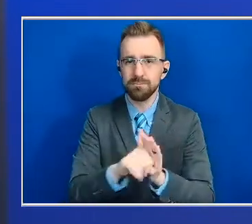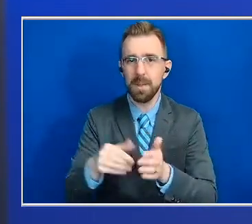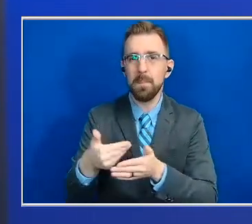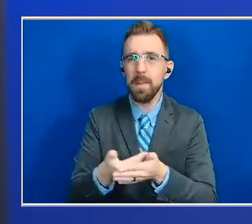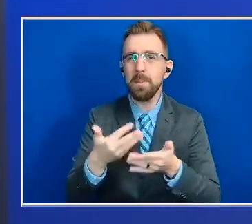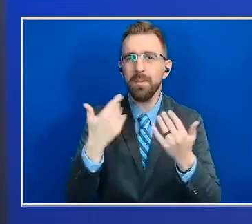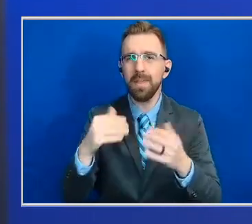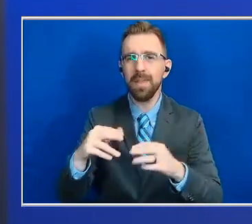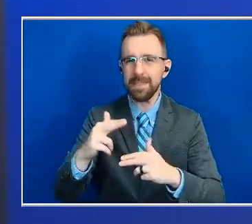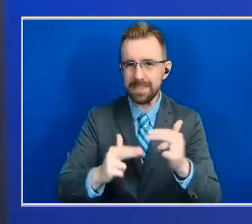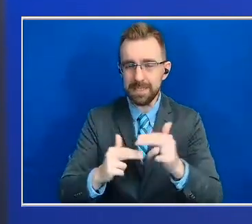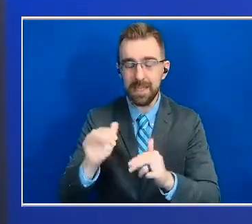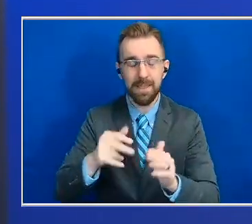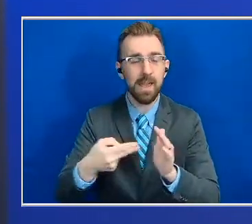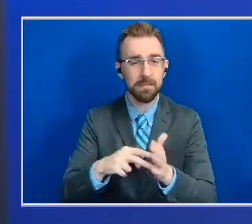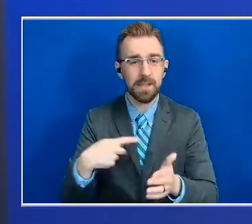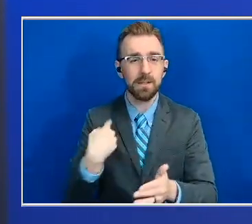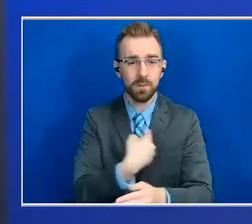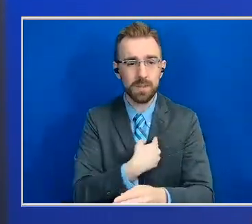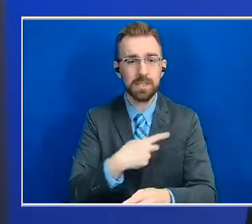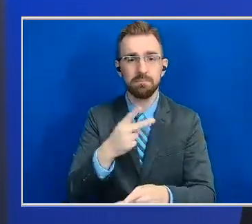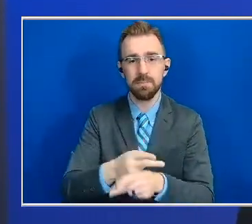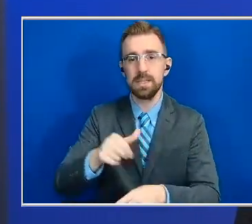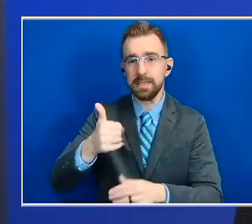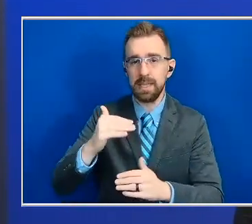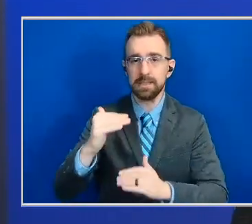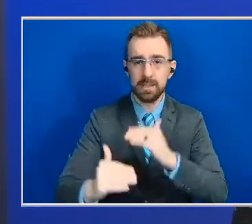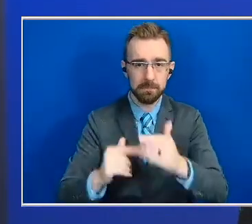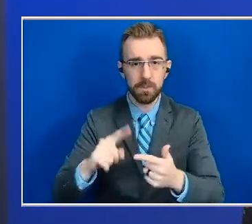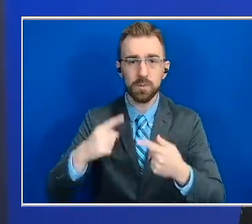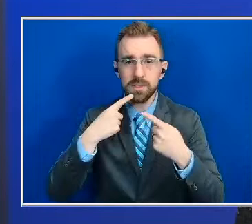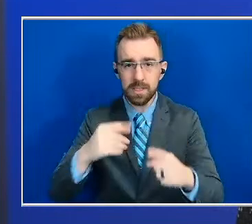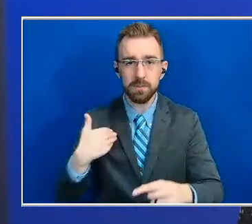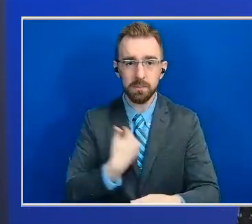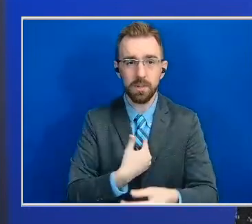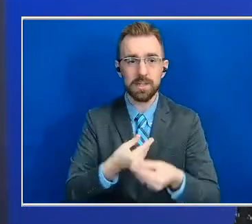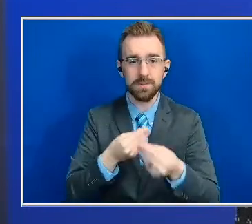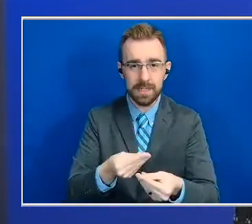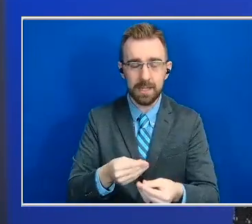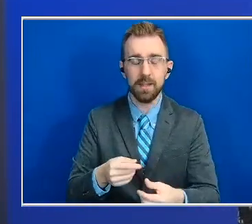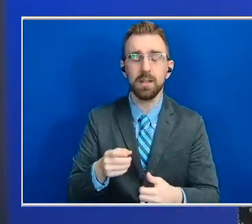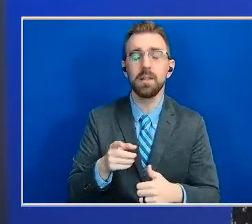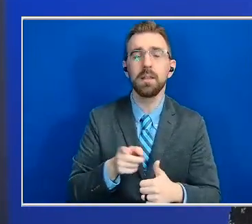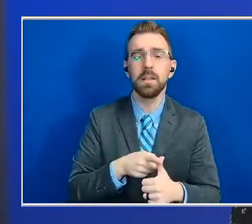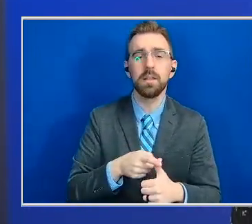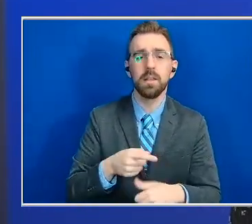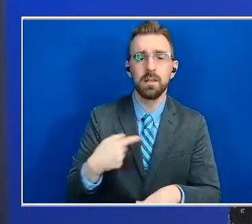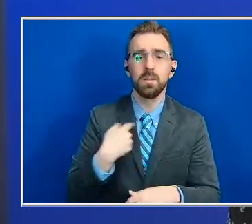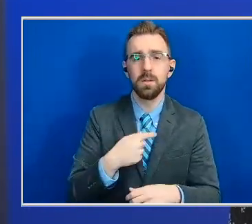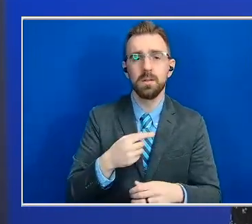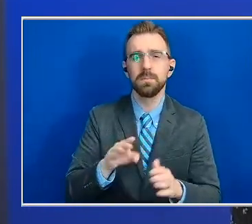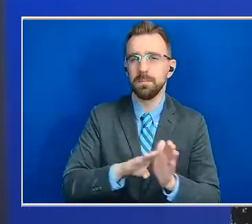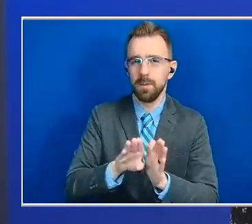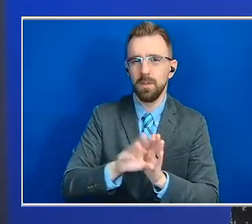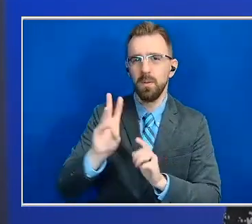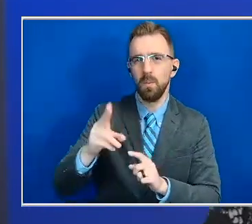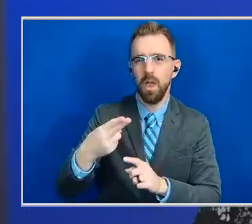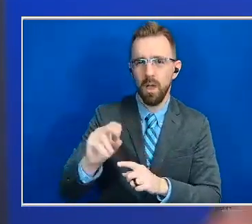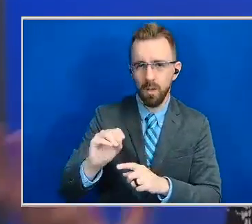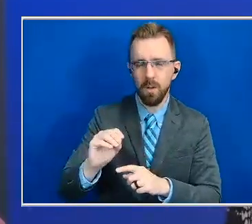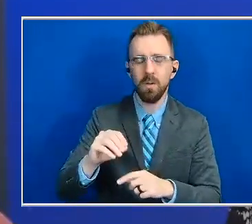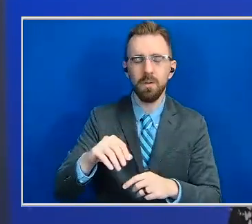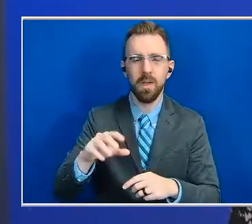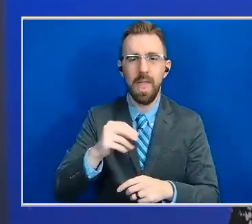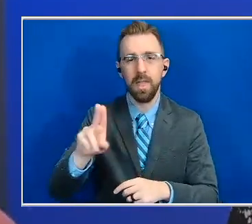means we uphold the 10 steps to successful breastfeeding, which are were developed by the World Health Organization and UNICEF. They were